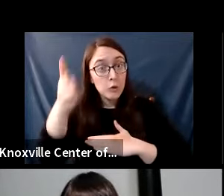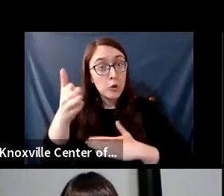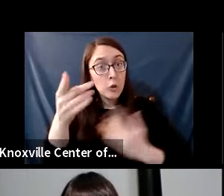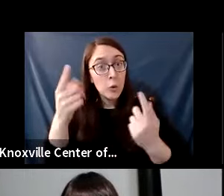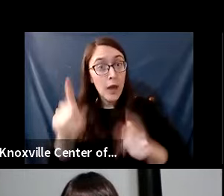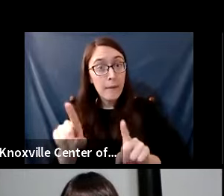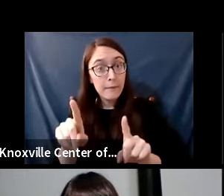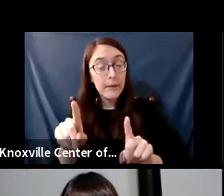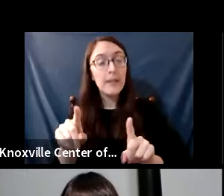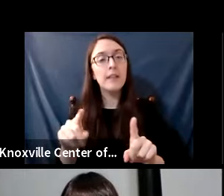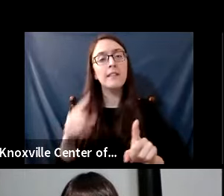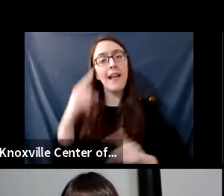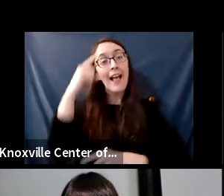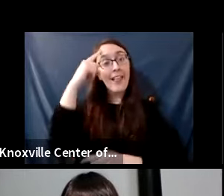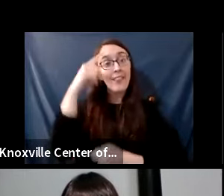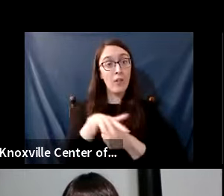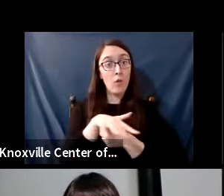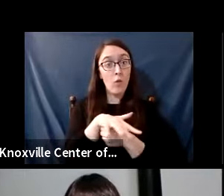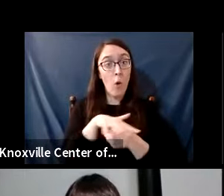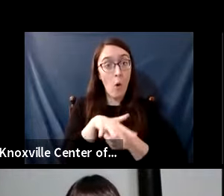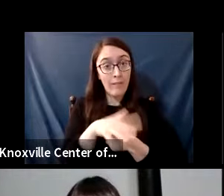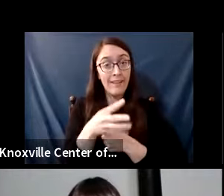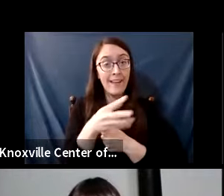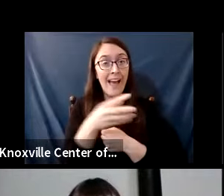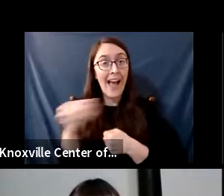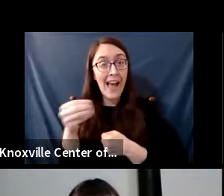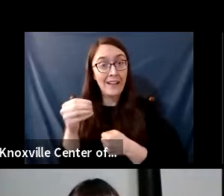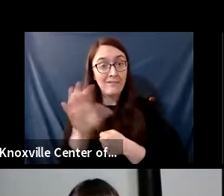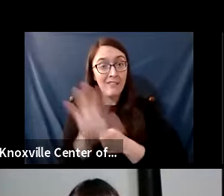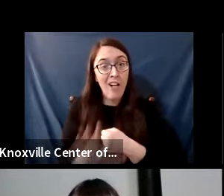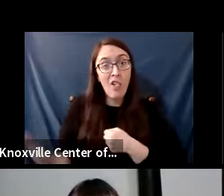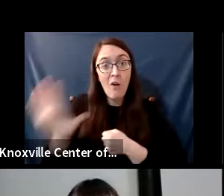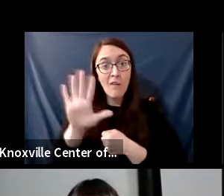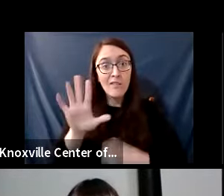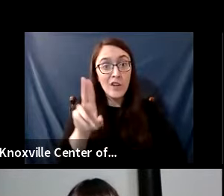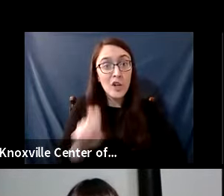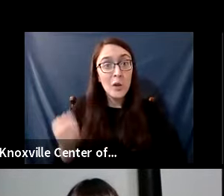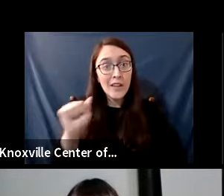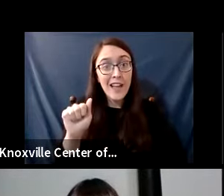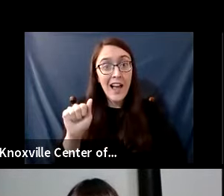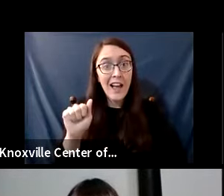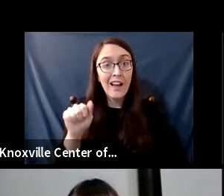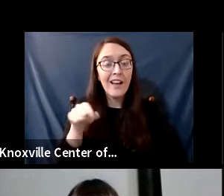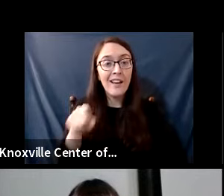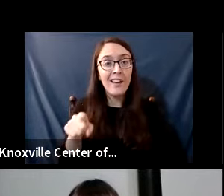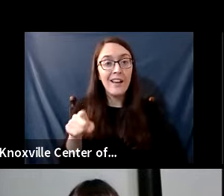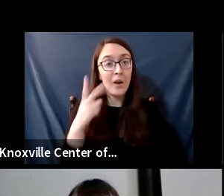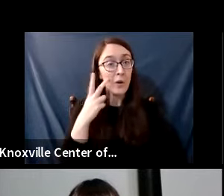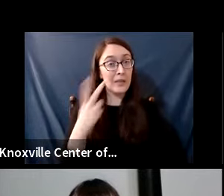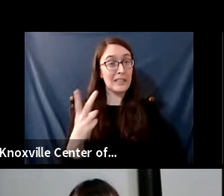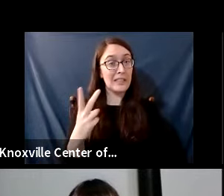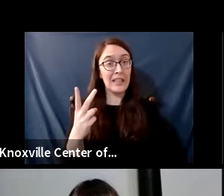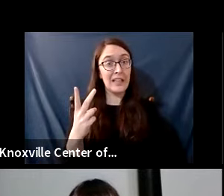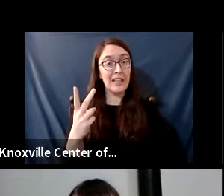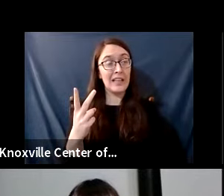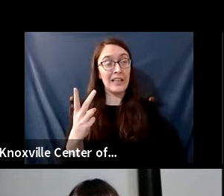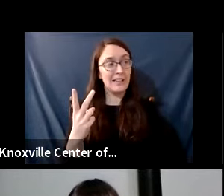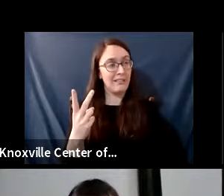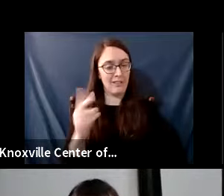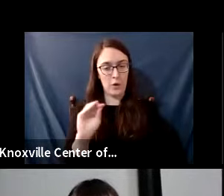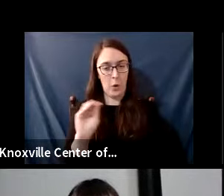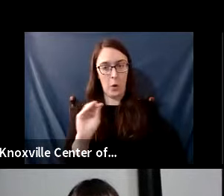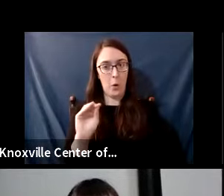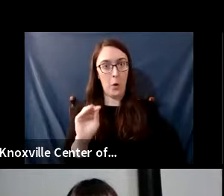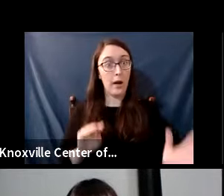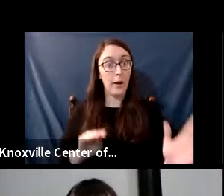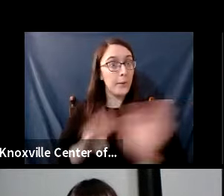think, not just locally, but nationally, the lack of the spike really, and not only that, but the